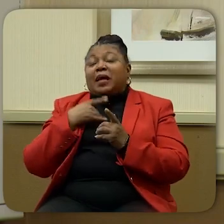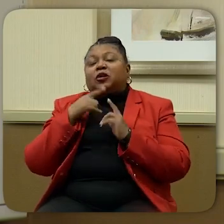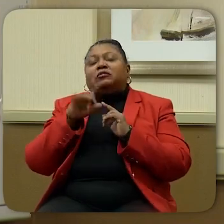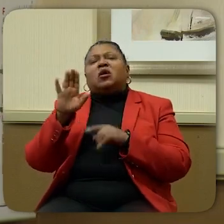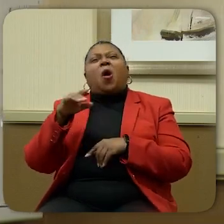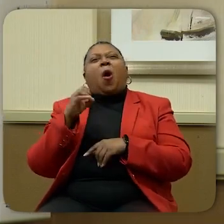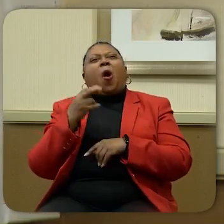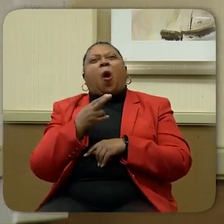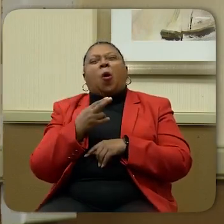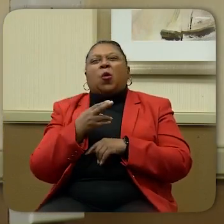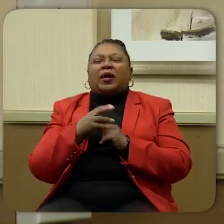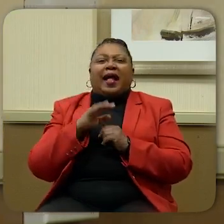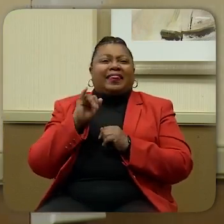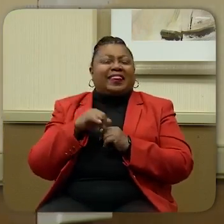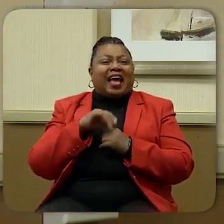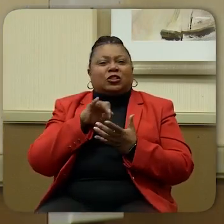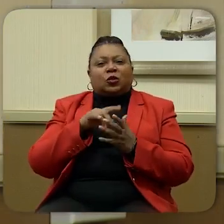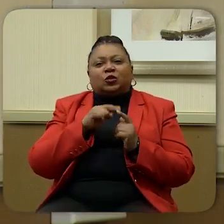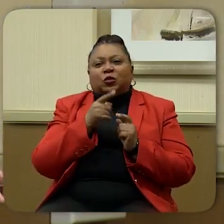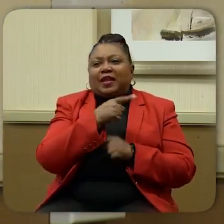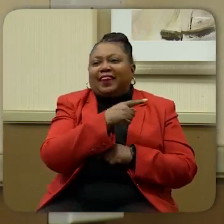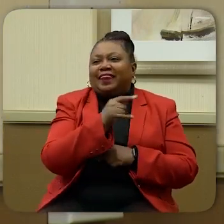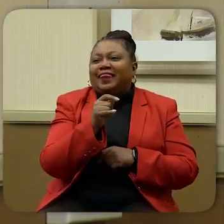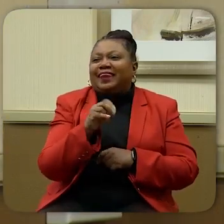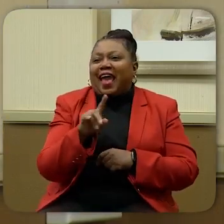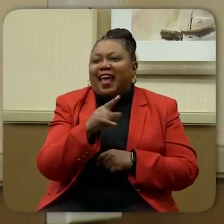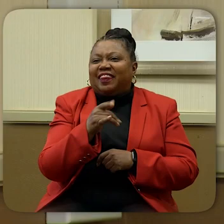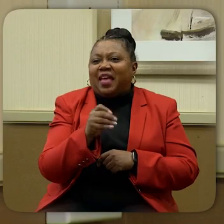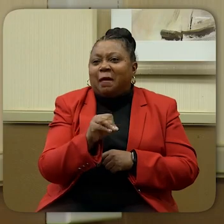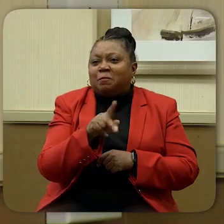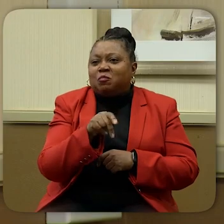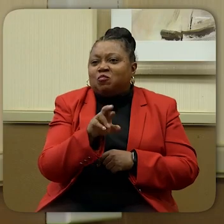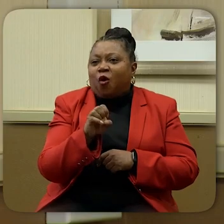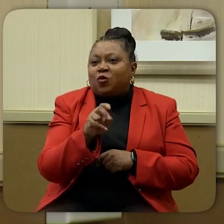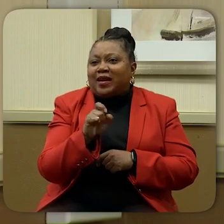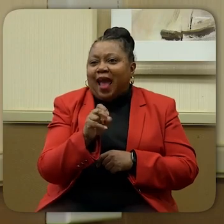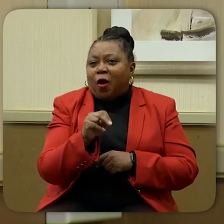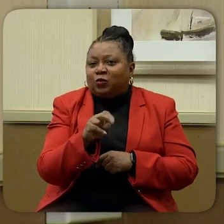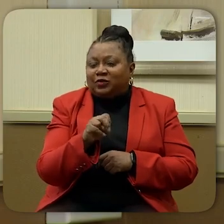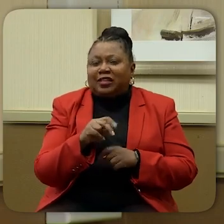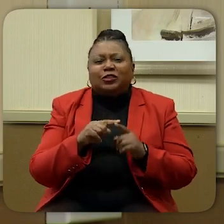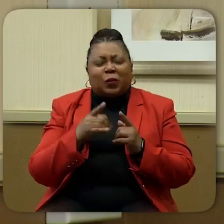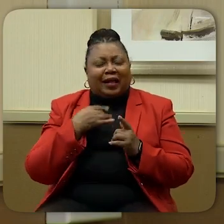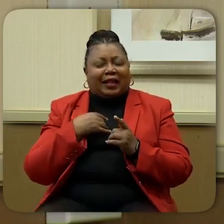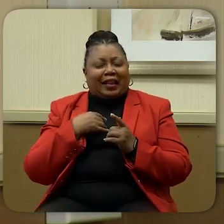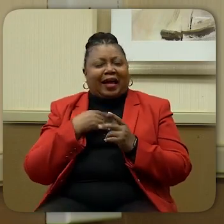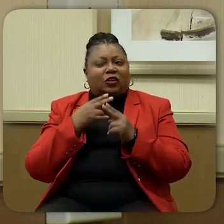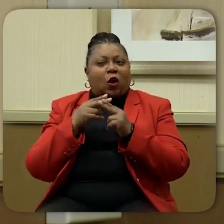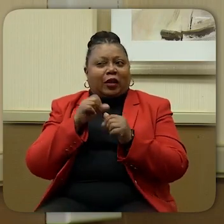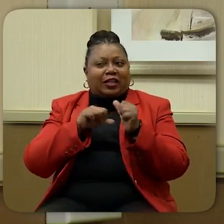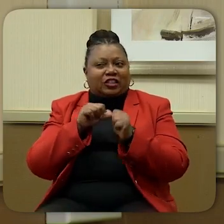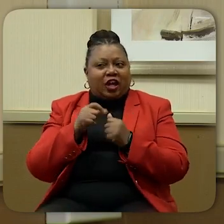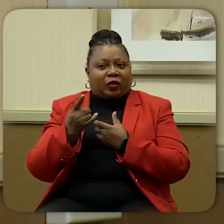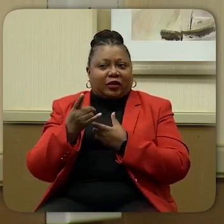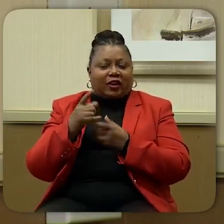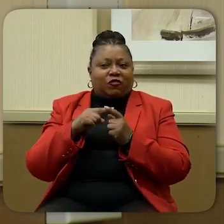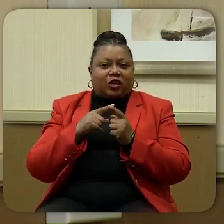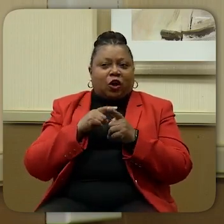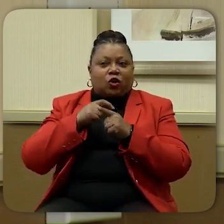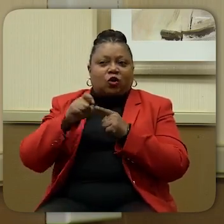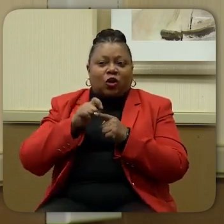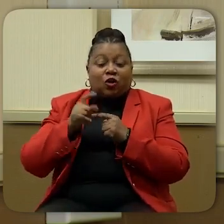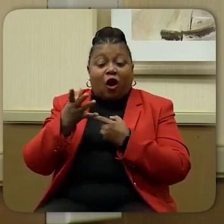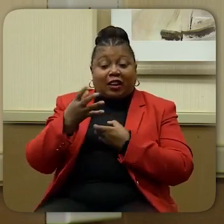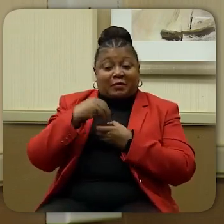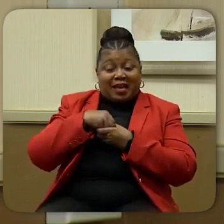go, oh, that student uses they, them pronouns. So we can like kind of call each other in versus calling each